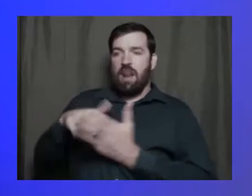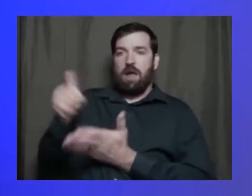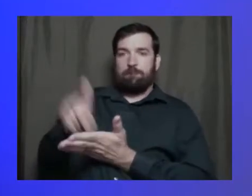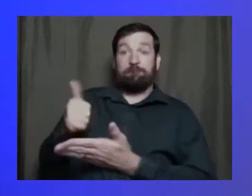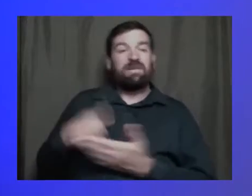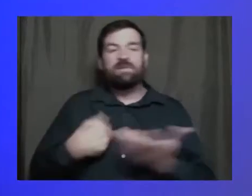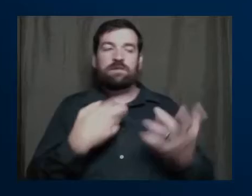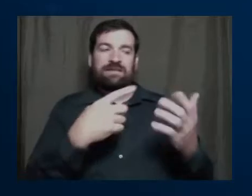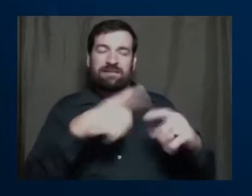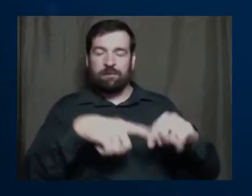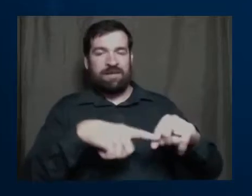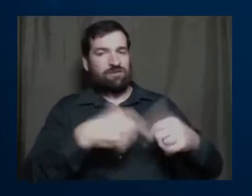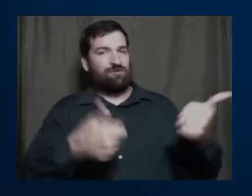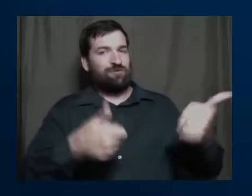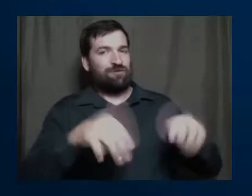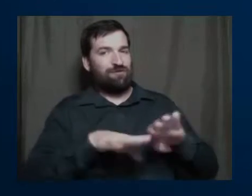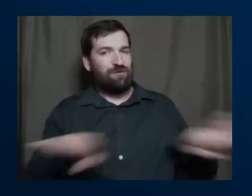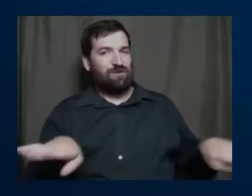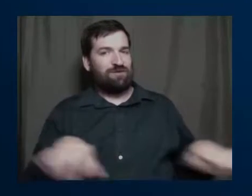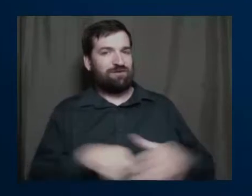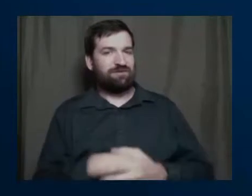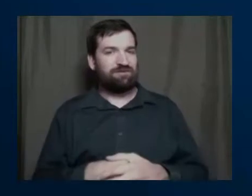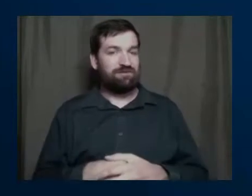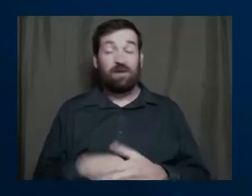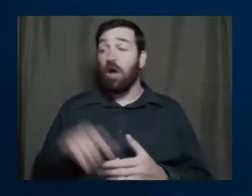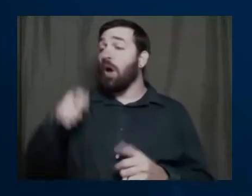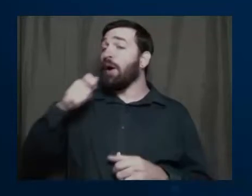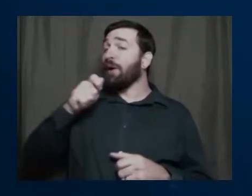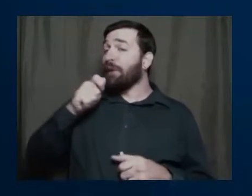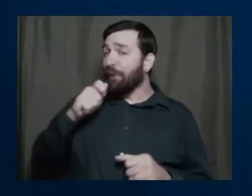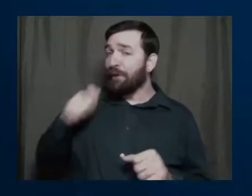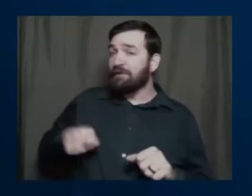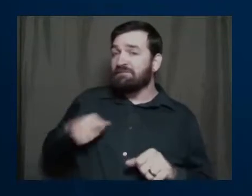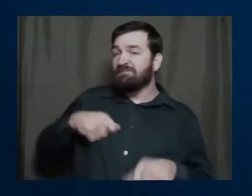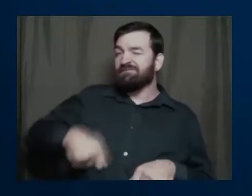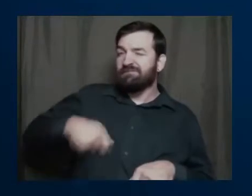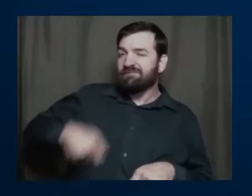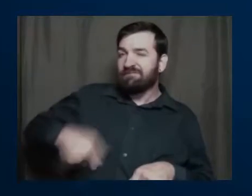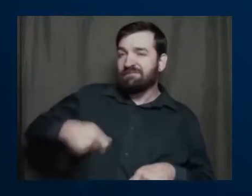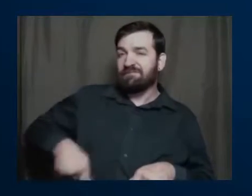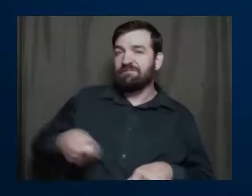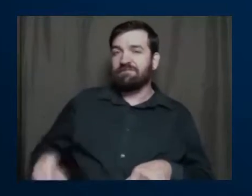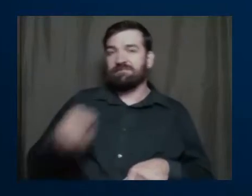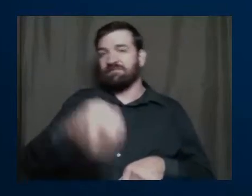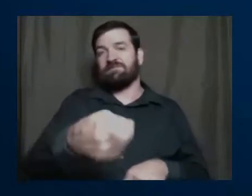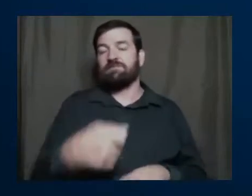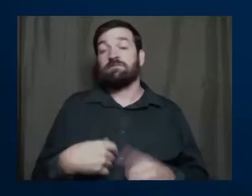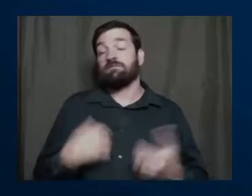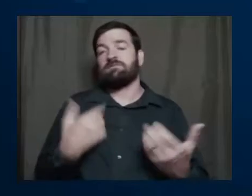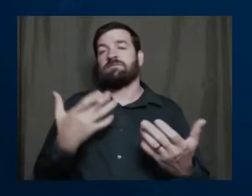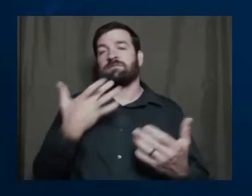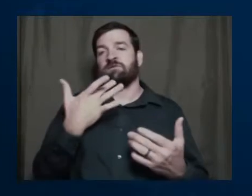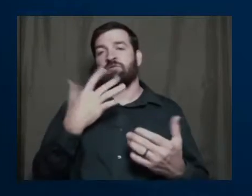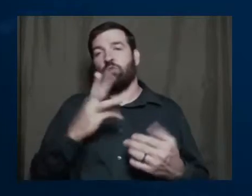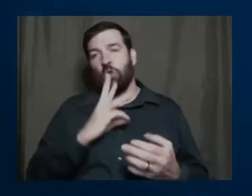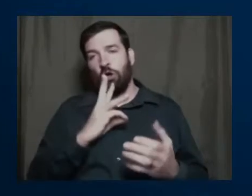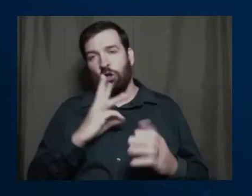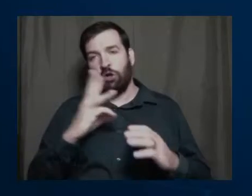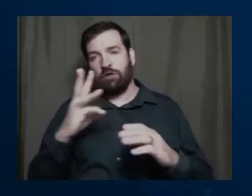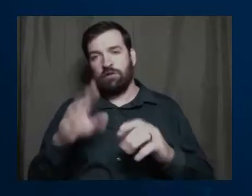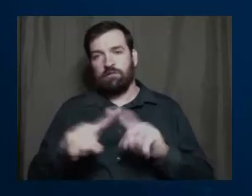is. You can blow on it. You can wipe it on your pants. I did all sorts of stuff. I'd run out of some water and stick it in there. Am I okay? My kids, they're still